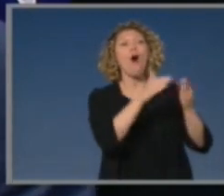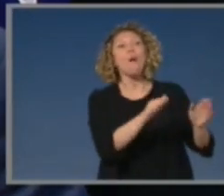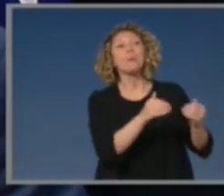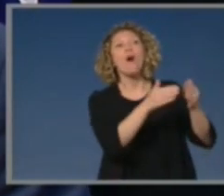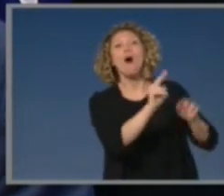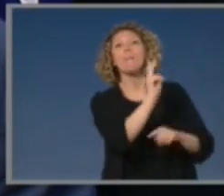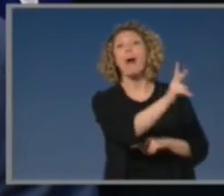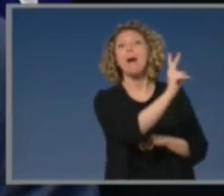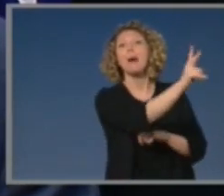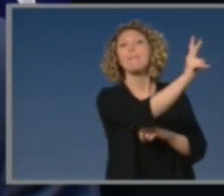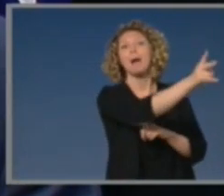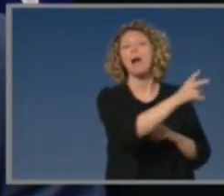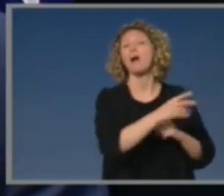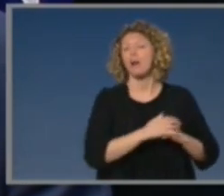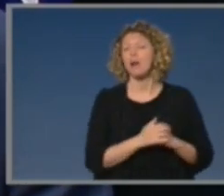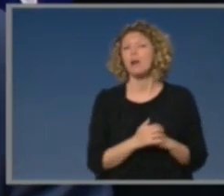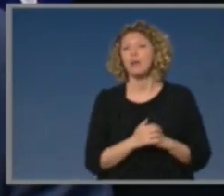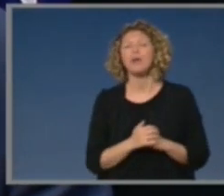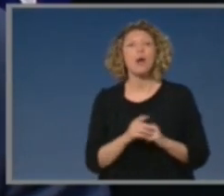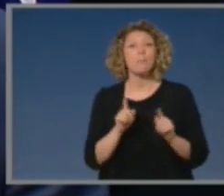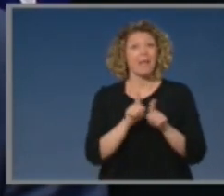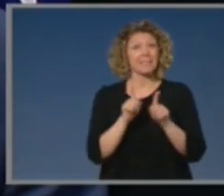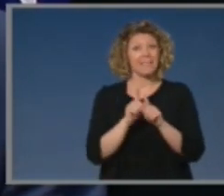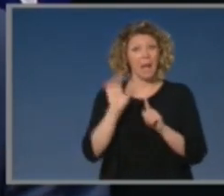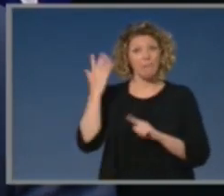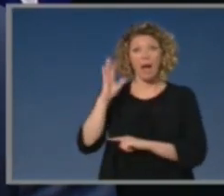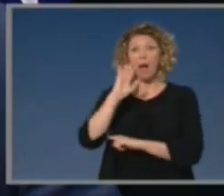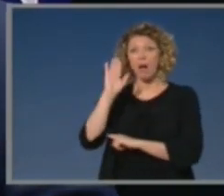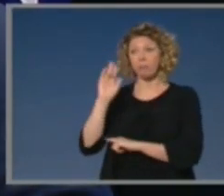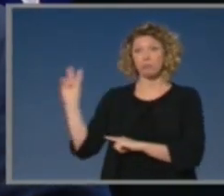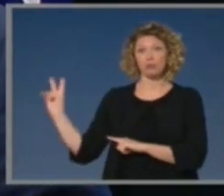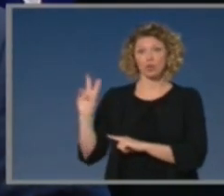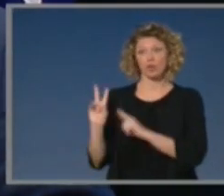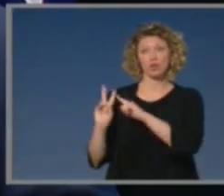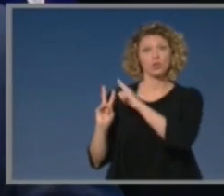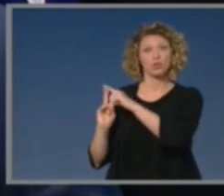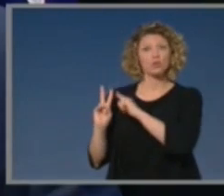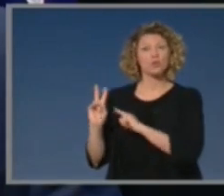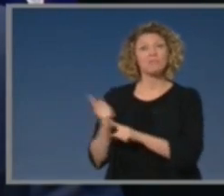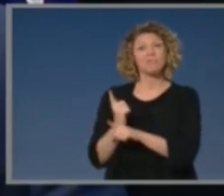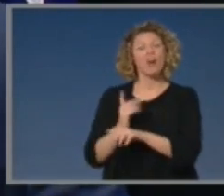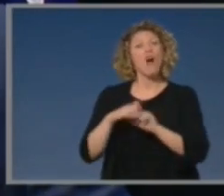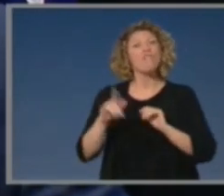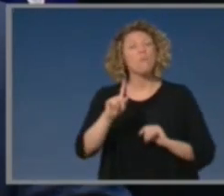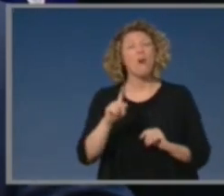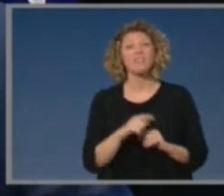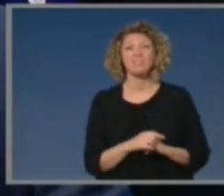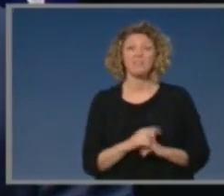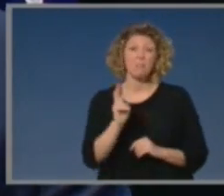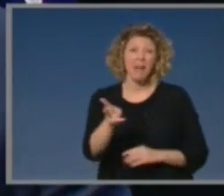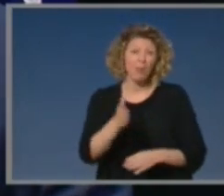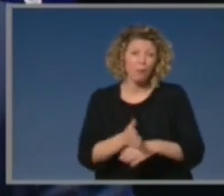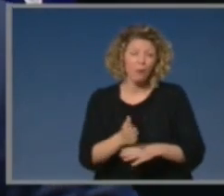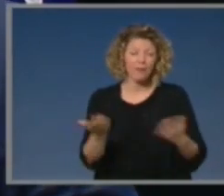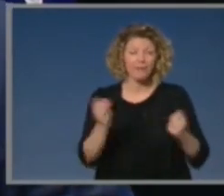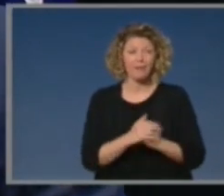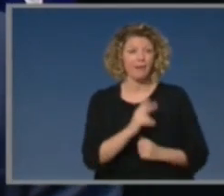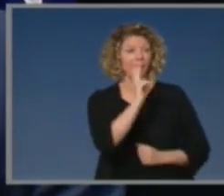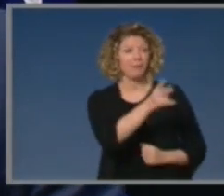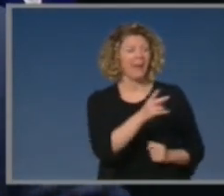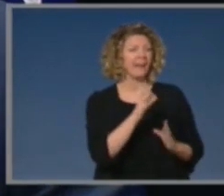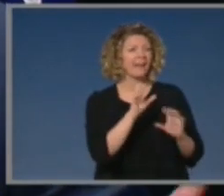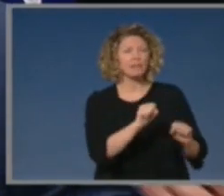point that Nev and Christian have made today is very important, and that is to get people back to work, get people back on trains, to get people